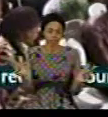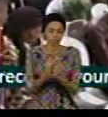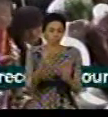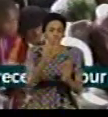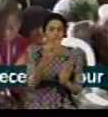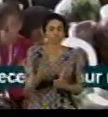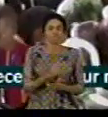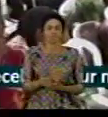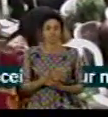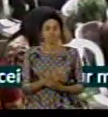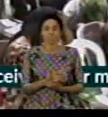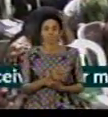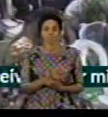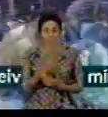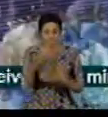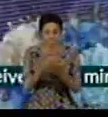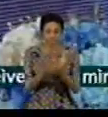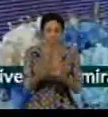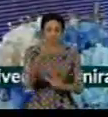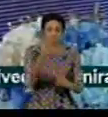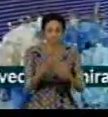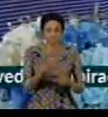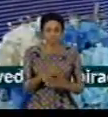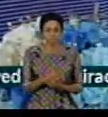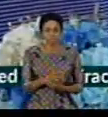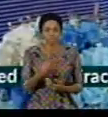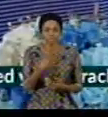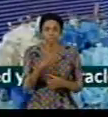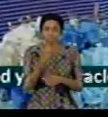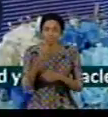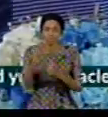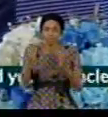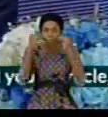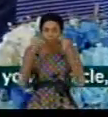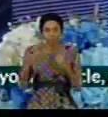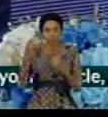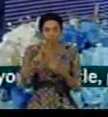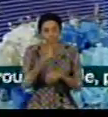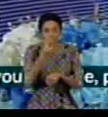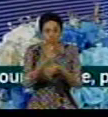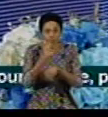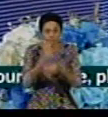and it will reach you it's working in your life already